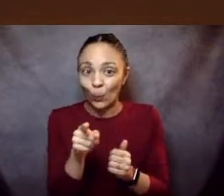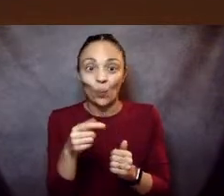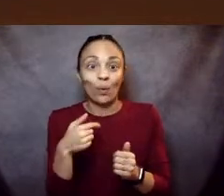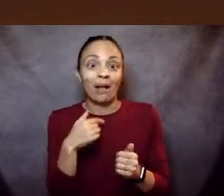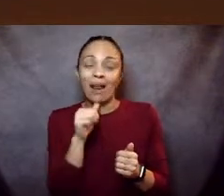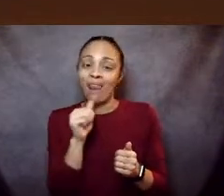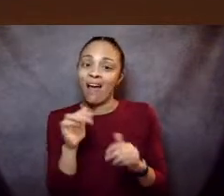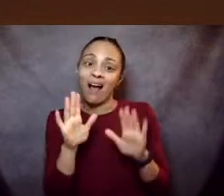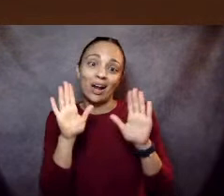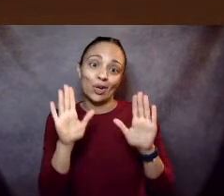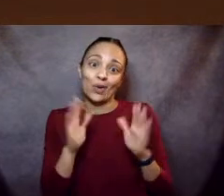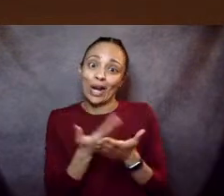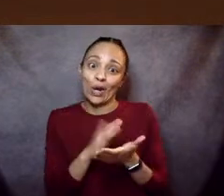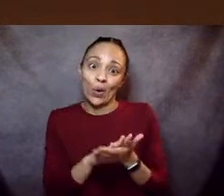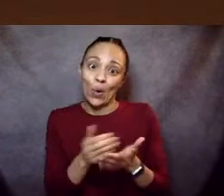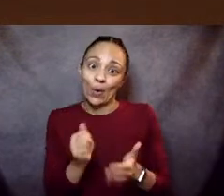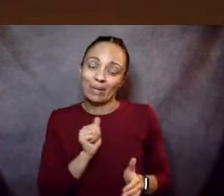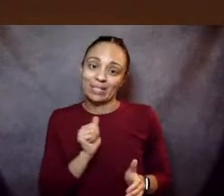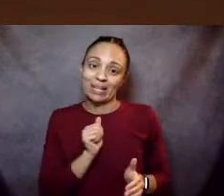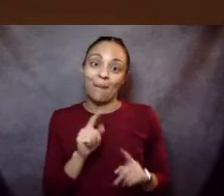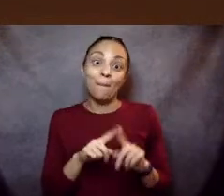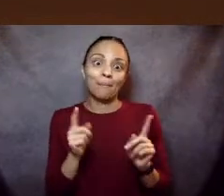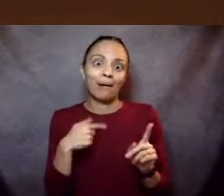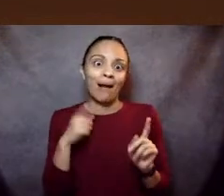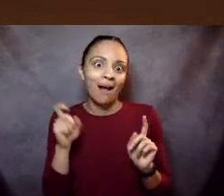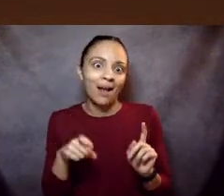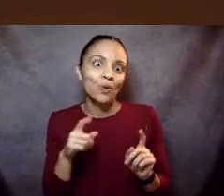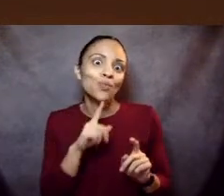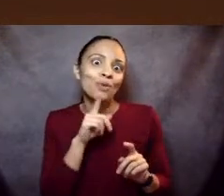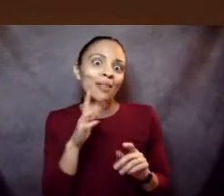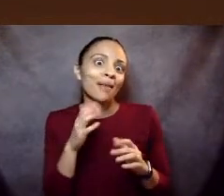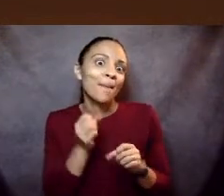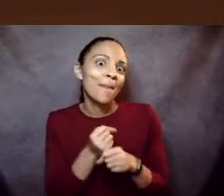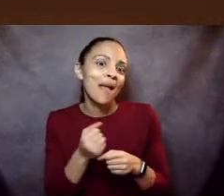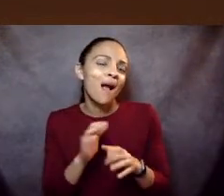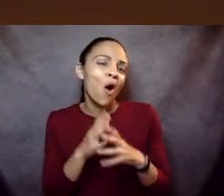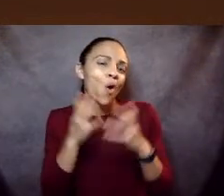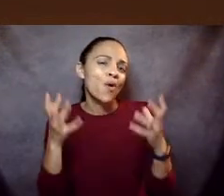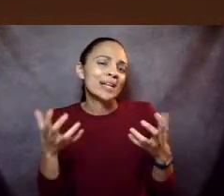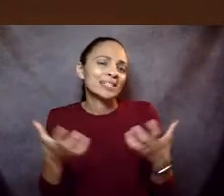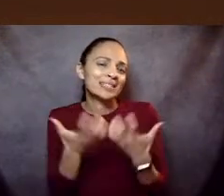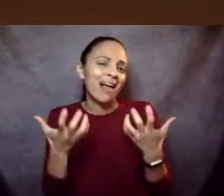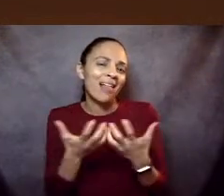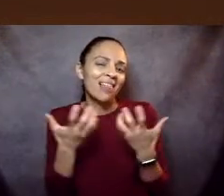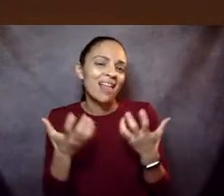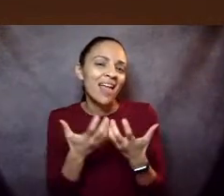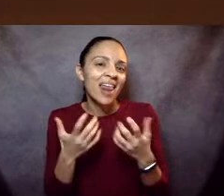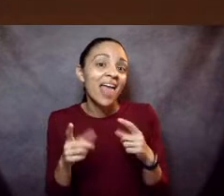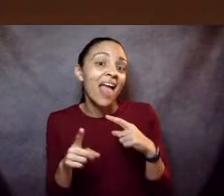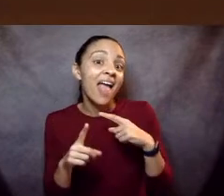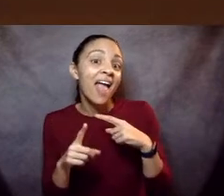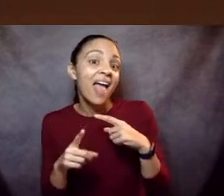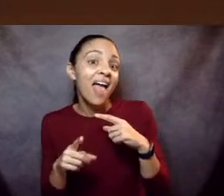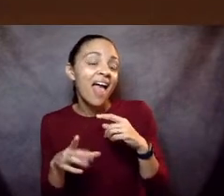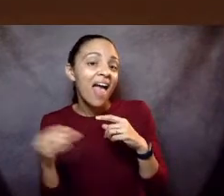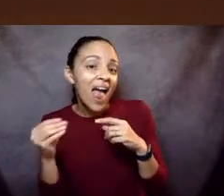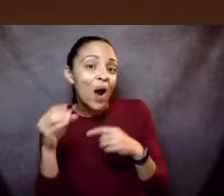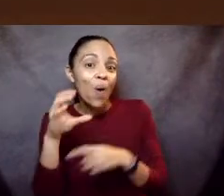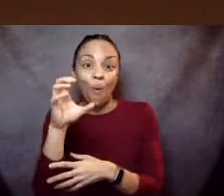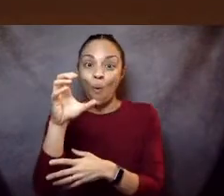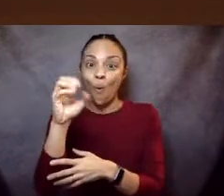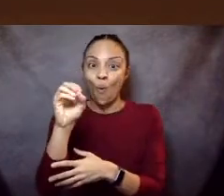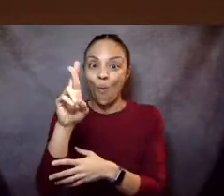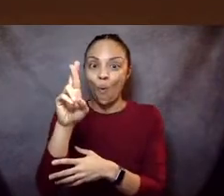I do make a mean salad and wonderful cornbread. And I can set, thanks to my mother,